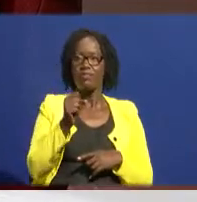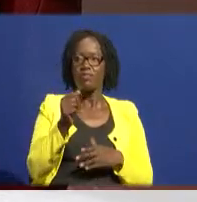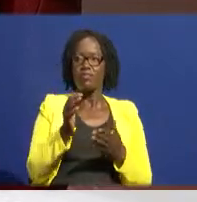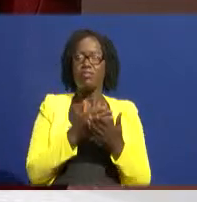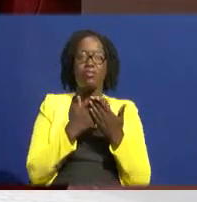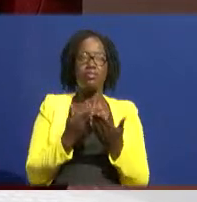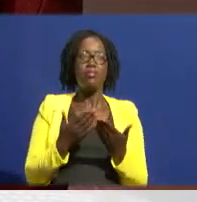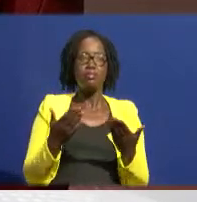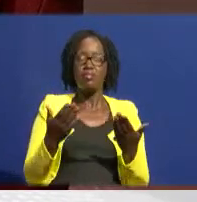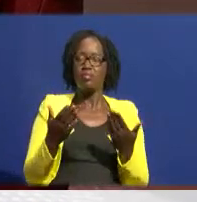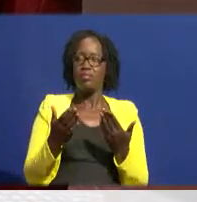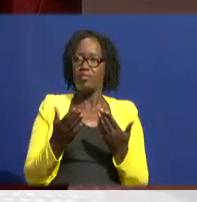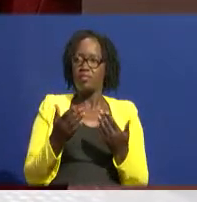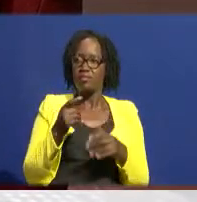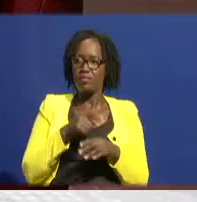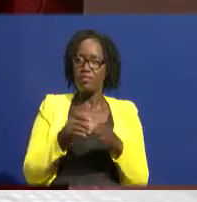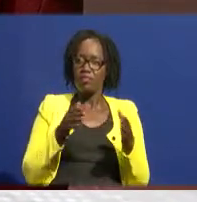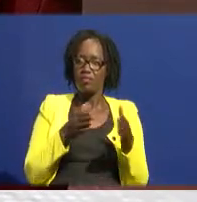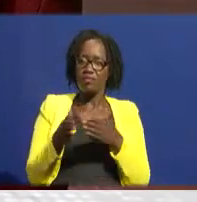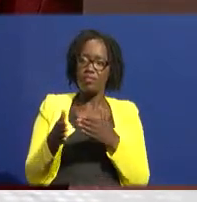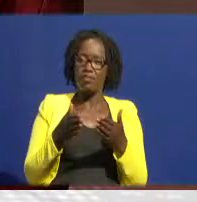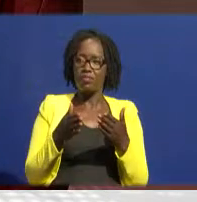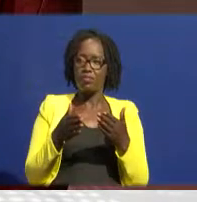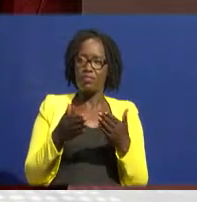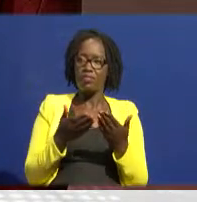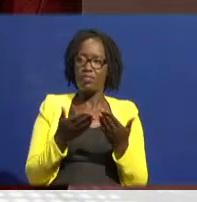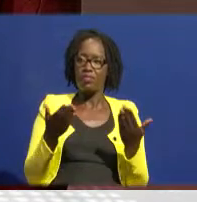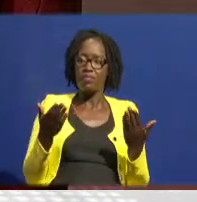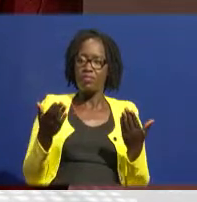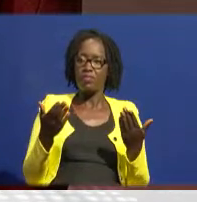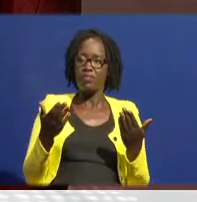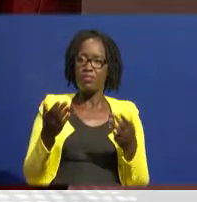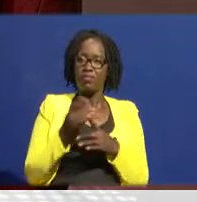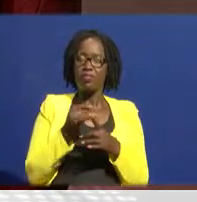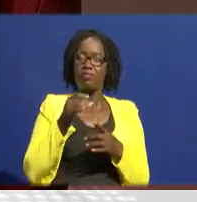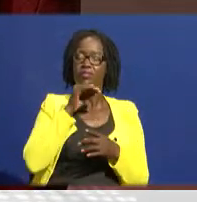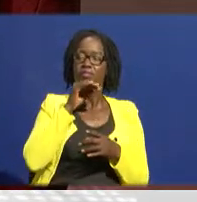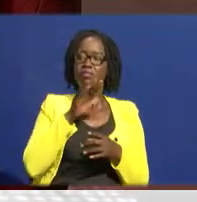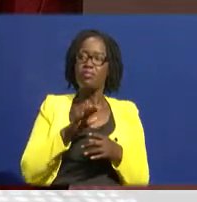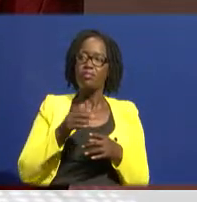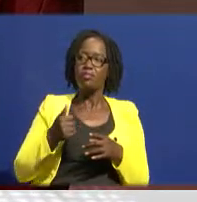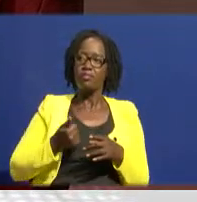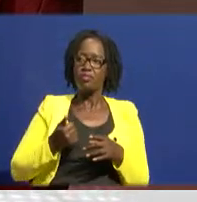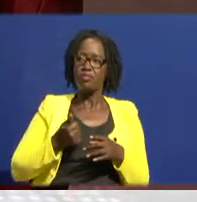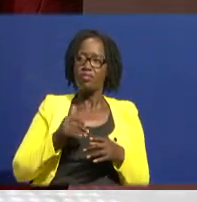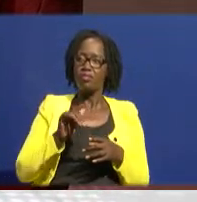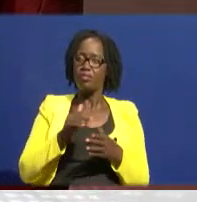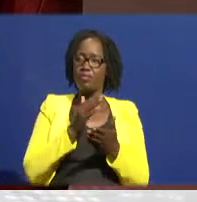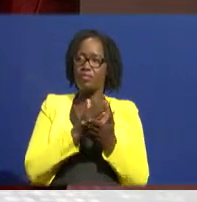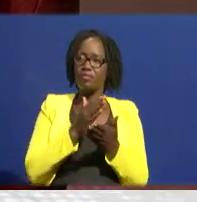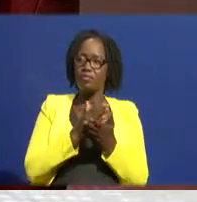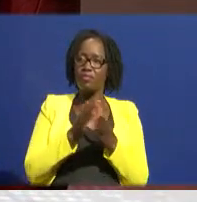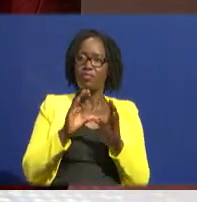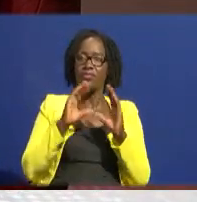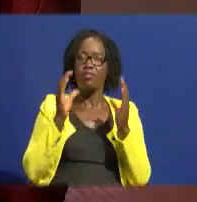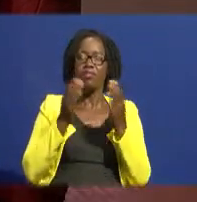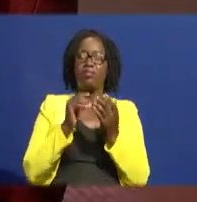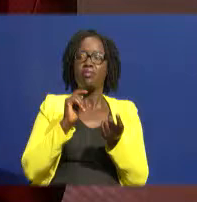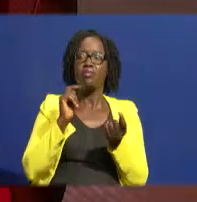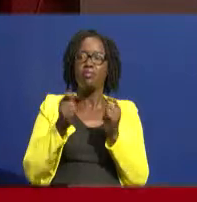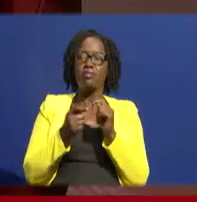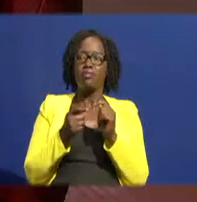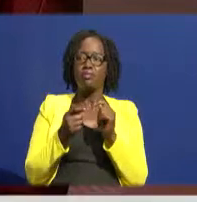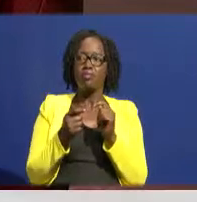of the things that whenever we get an opportunity, we train both boys and girls that indeed the world is changing, has